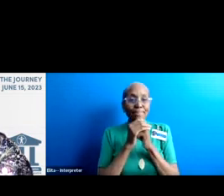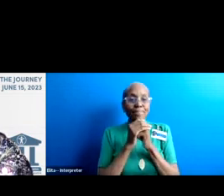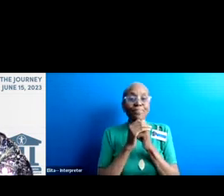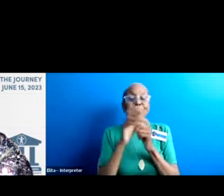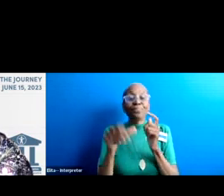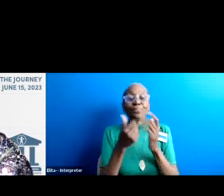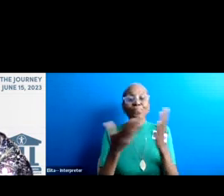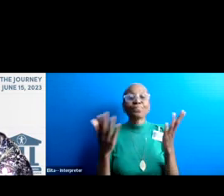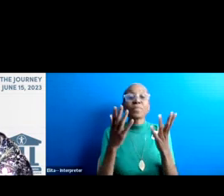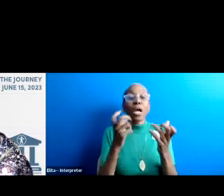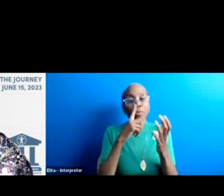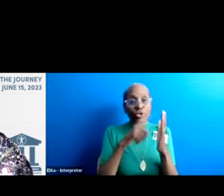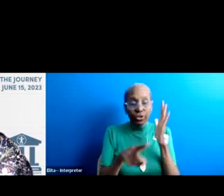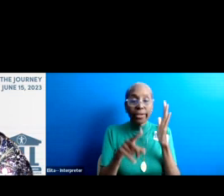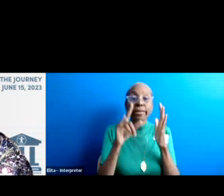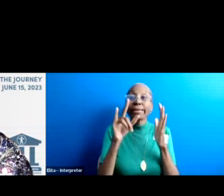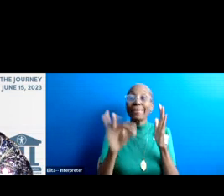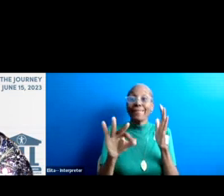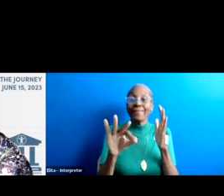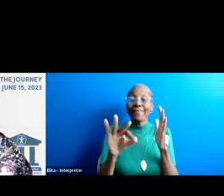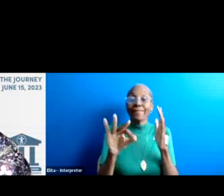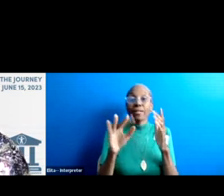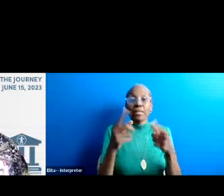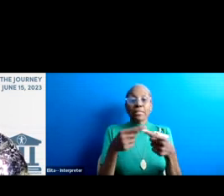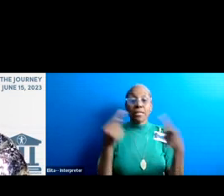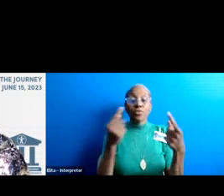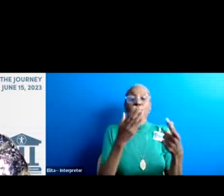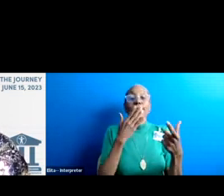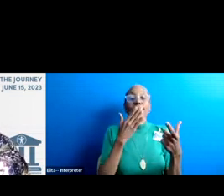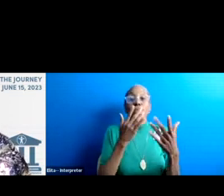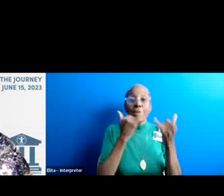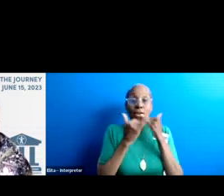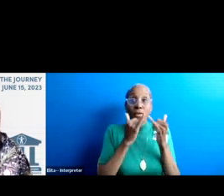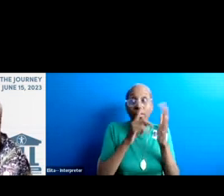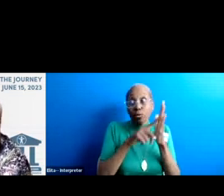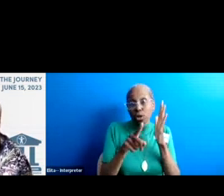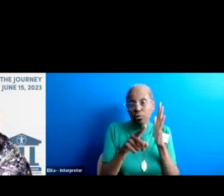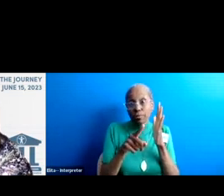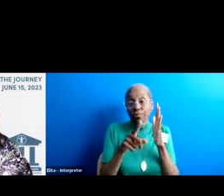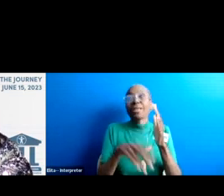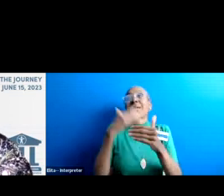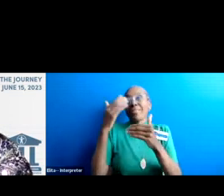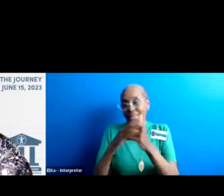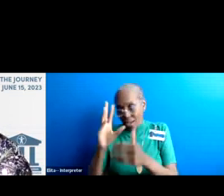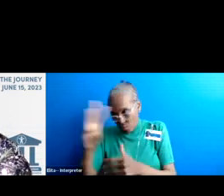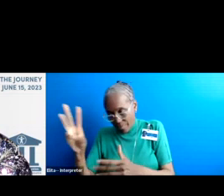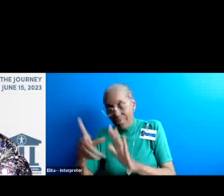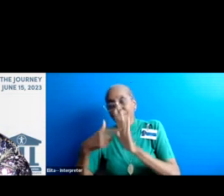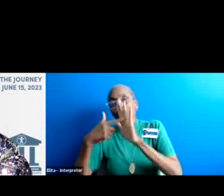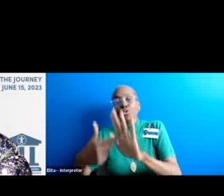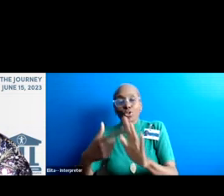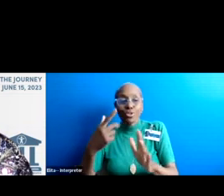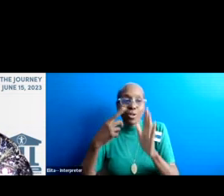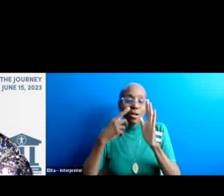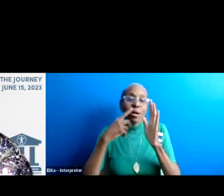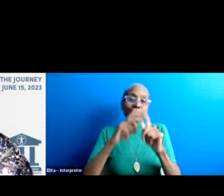There's some other stuff that I would check if I had some contrast errors. I would check it. The next site is going to have some, so I'll show you some different tools